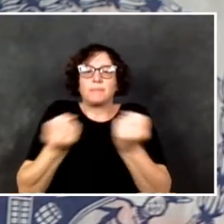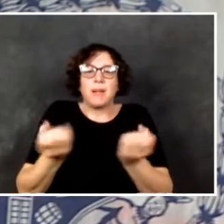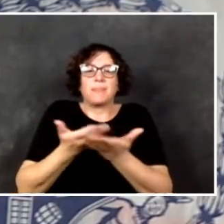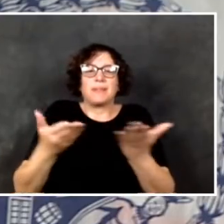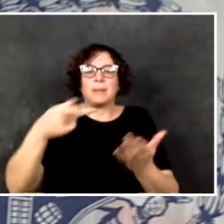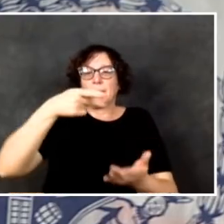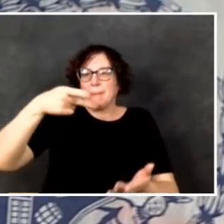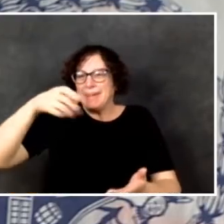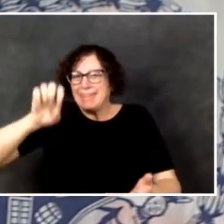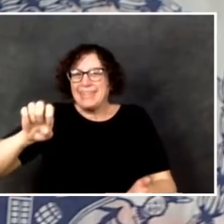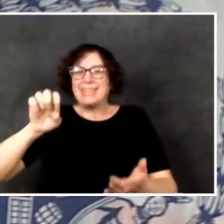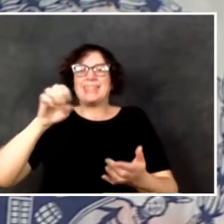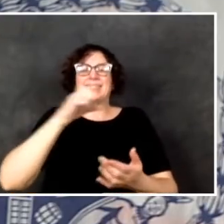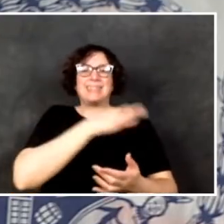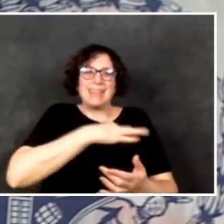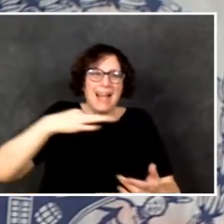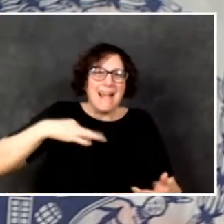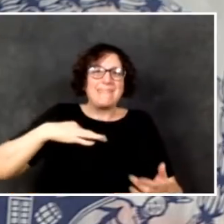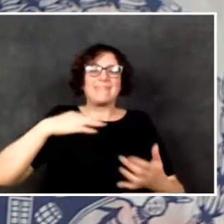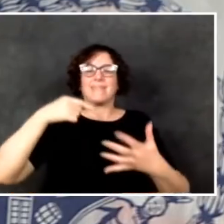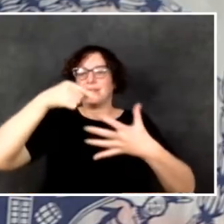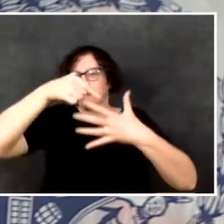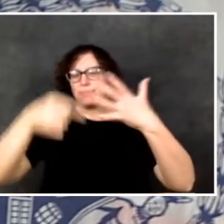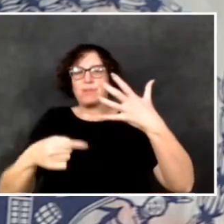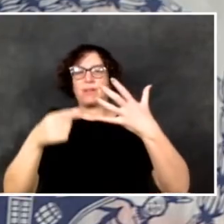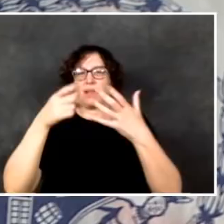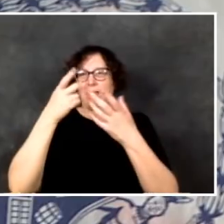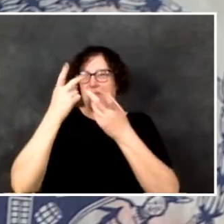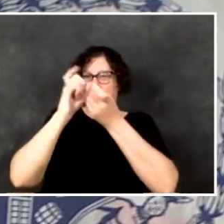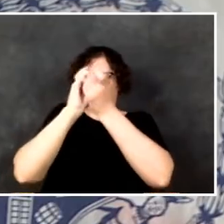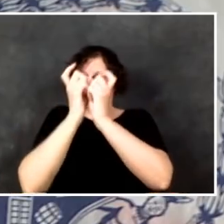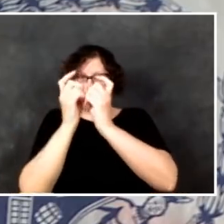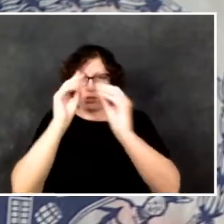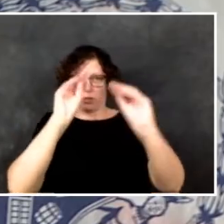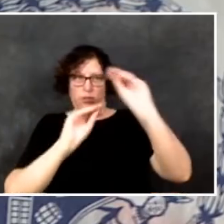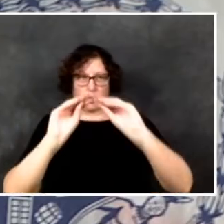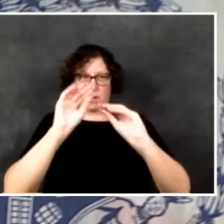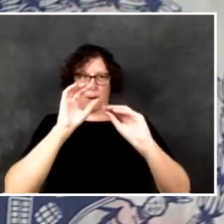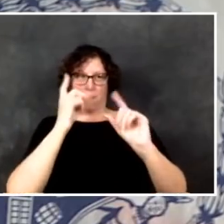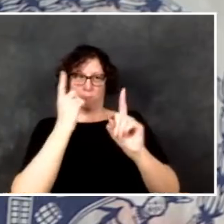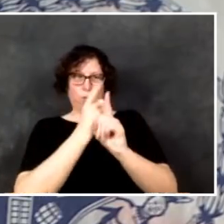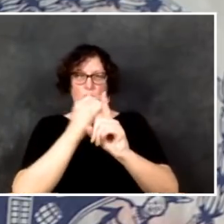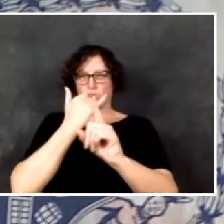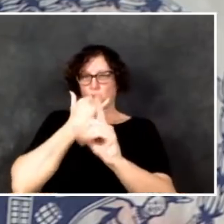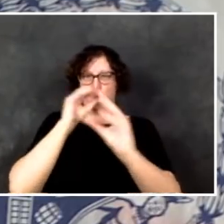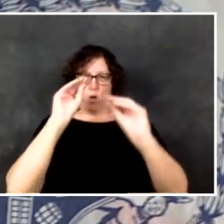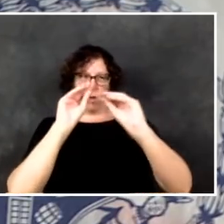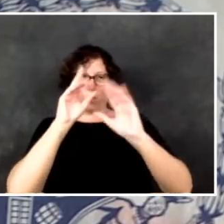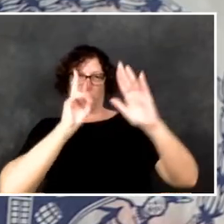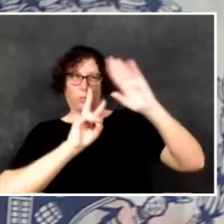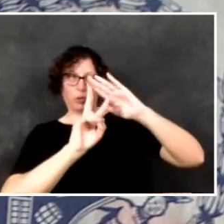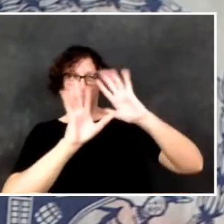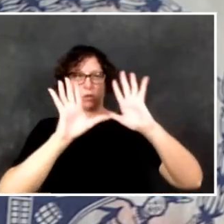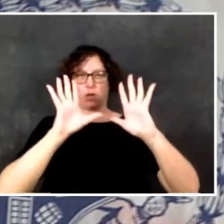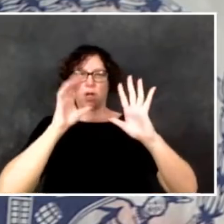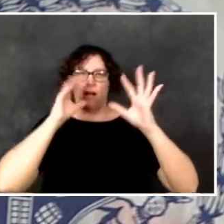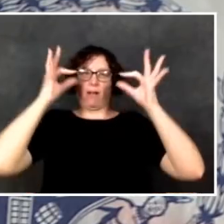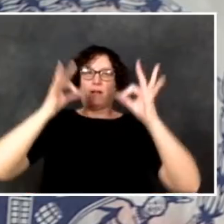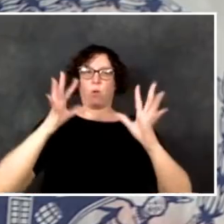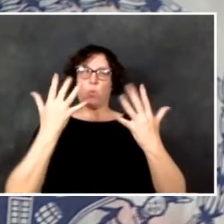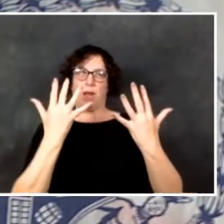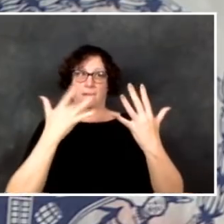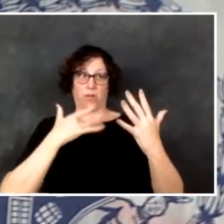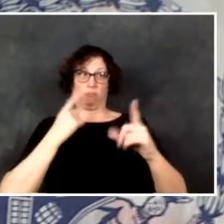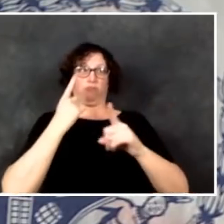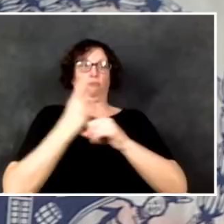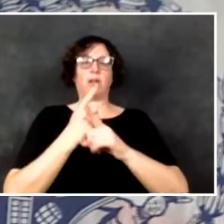the tests. The PPE supply in general has improved in the last few weeks, and we have a huge number of orders out around the